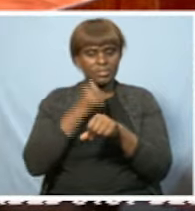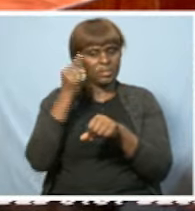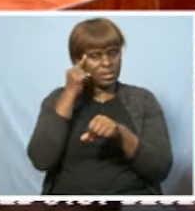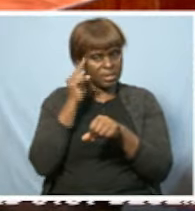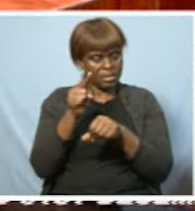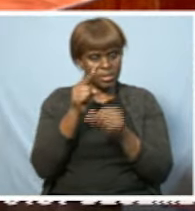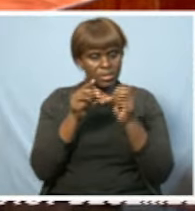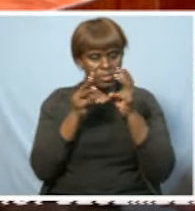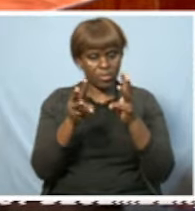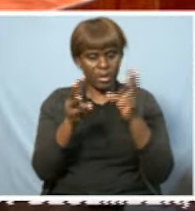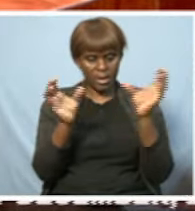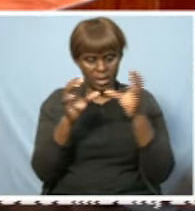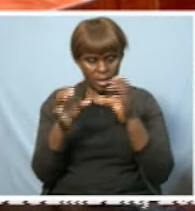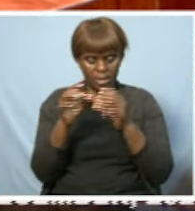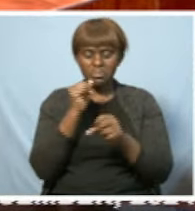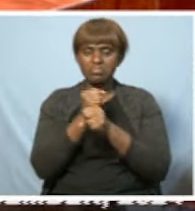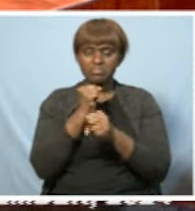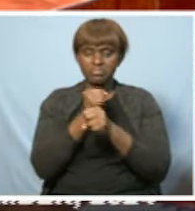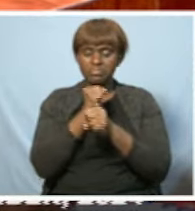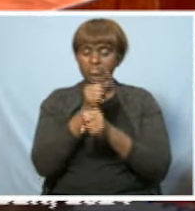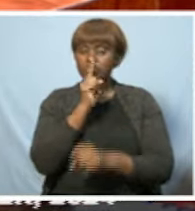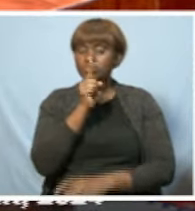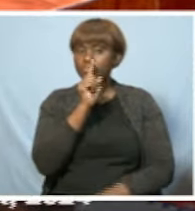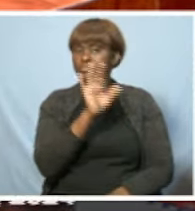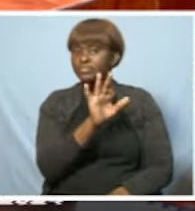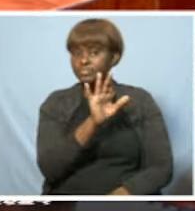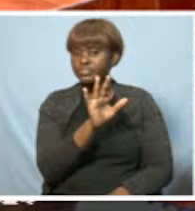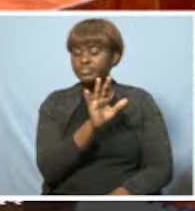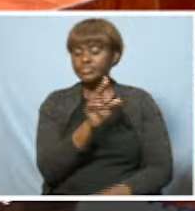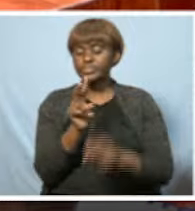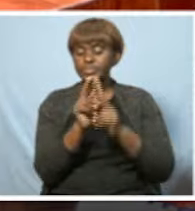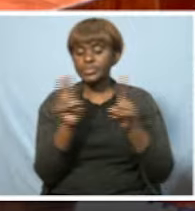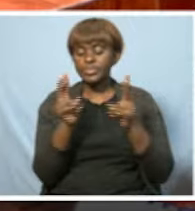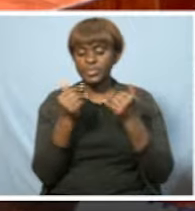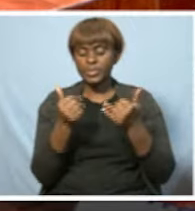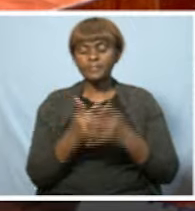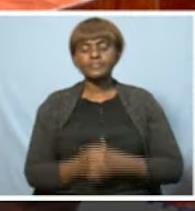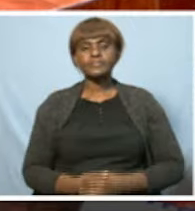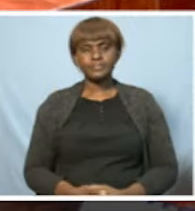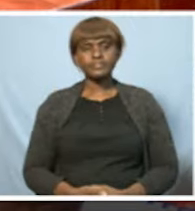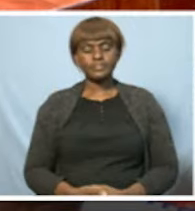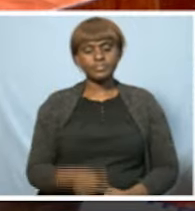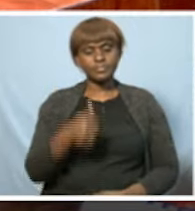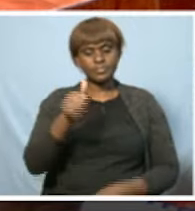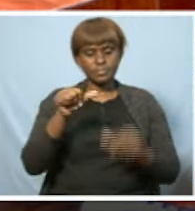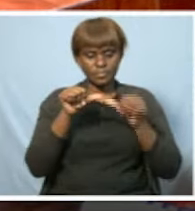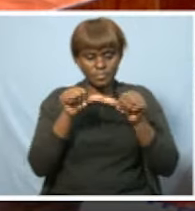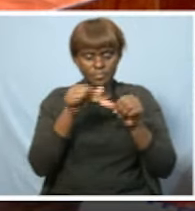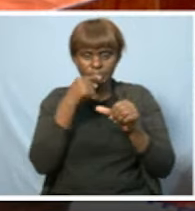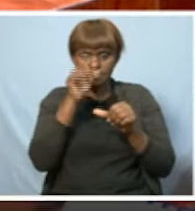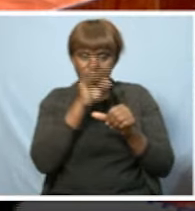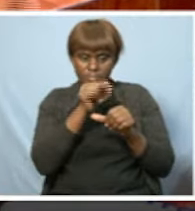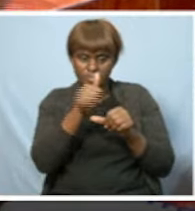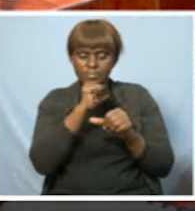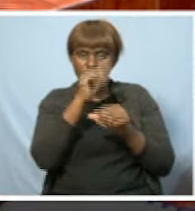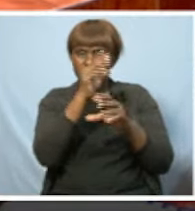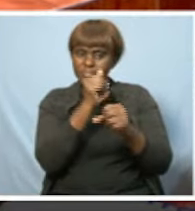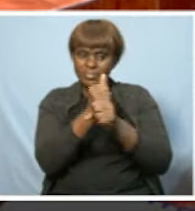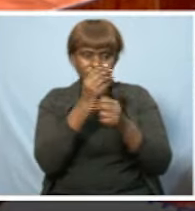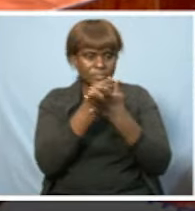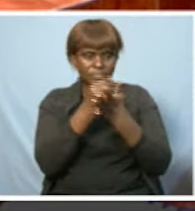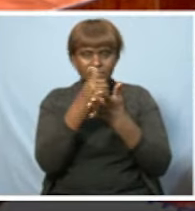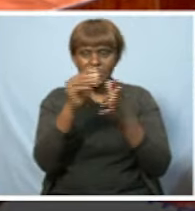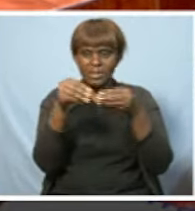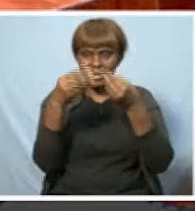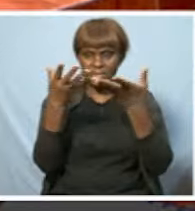been operating, isn't it? Yeah, so are you still saying that you didn't receive funding? Did you give